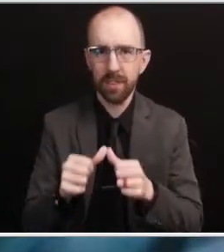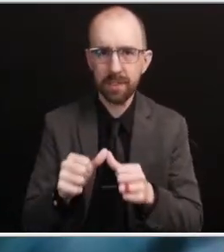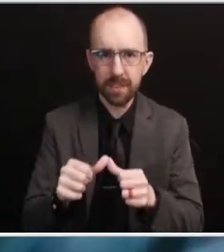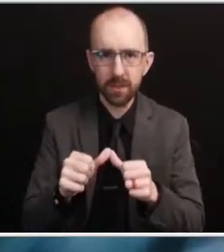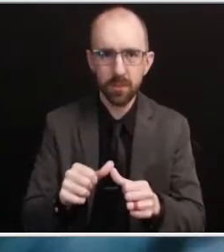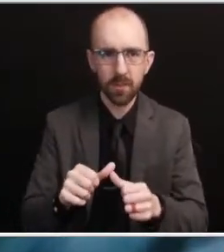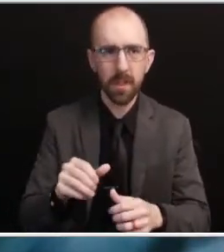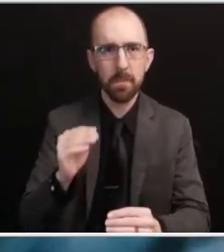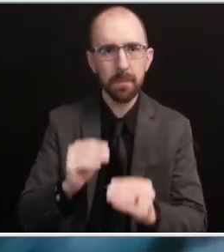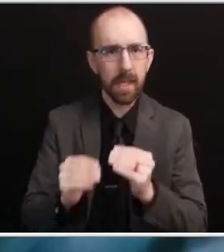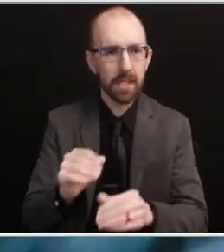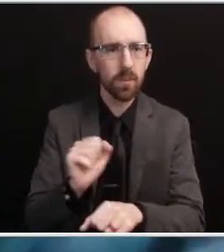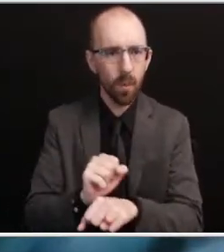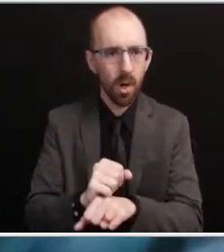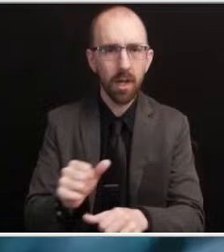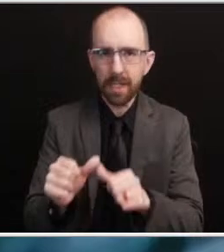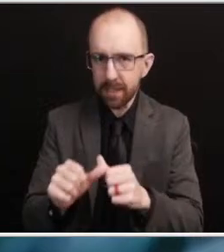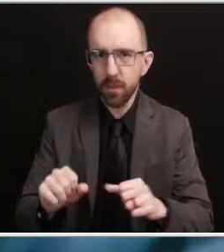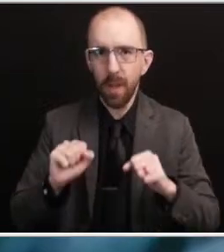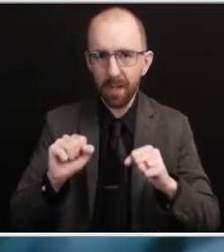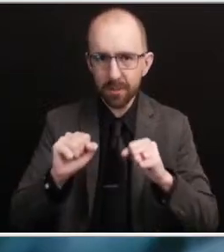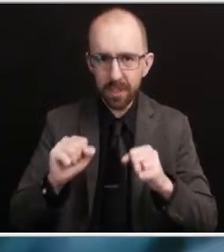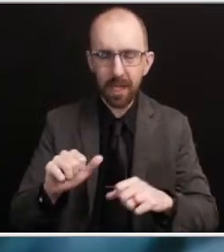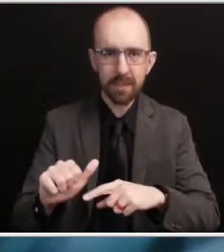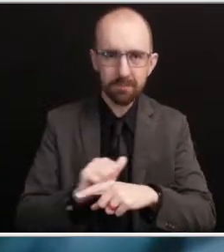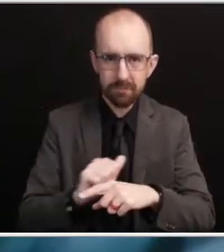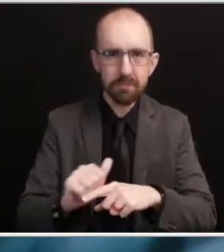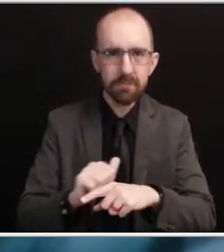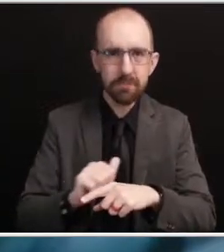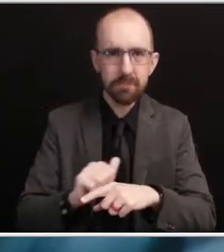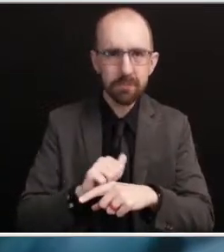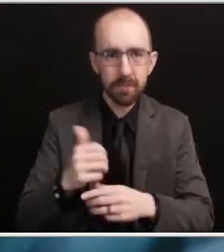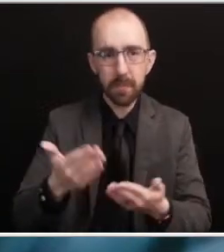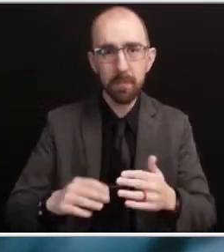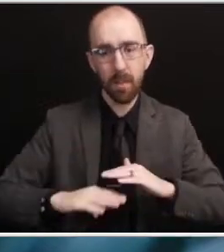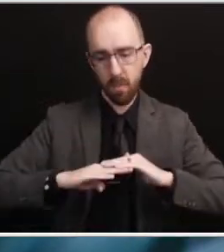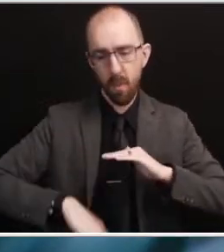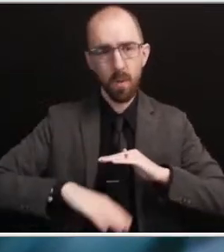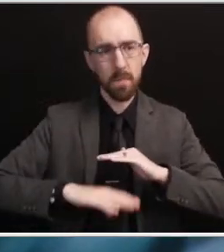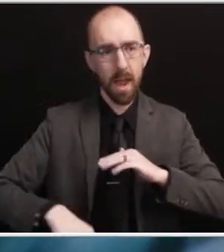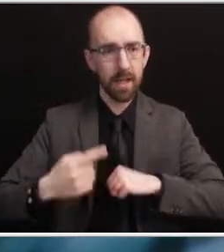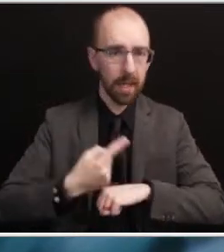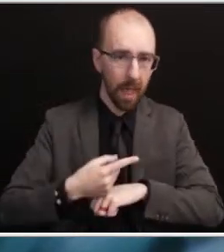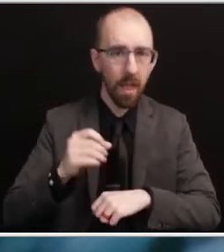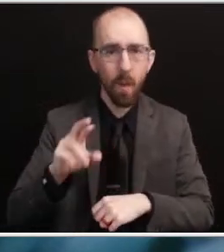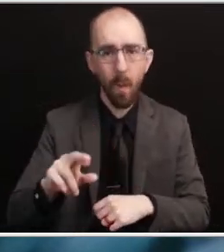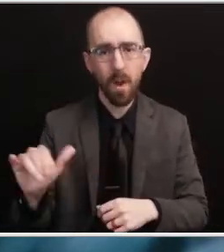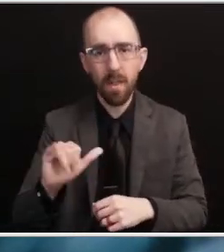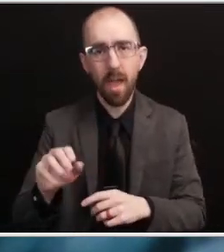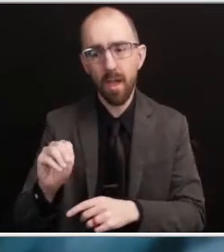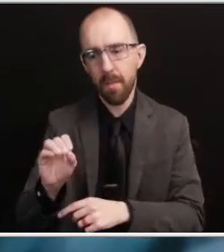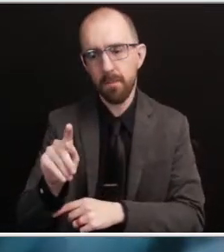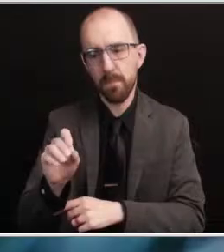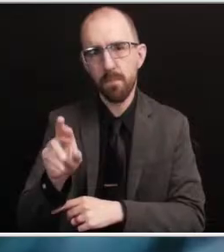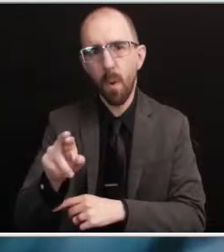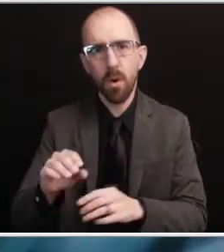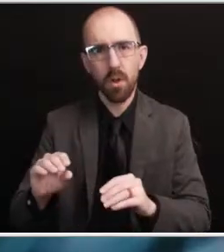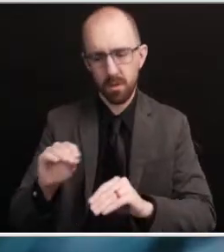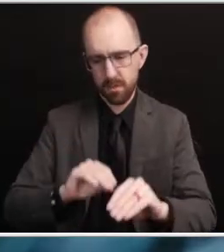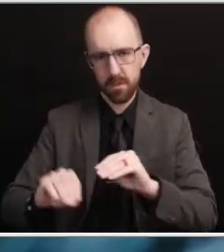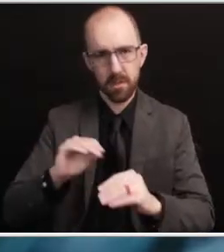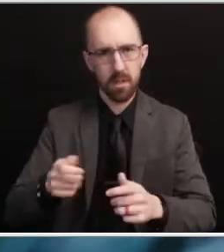maintenance work to do, or they have continued exercises to do that might be a lower body day, or it might be more like motor control exercises.